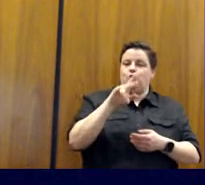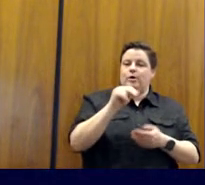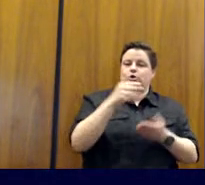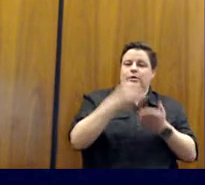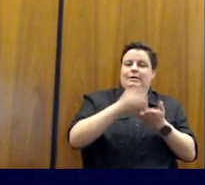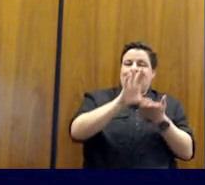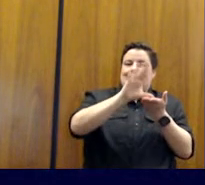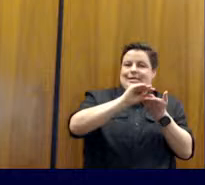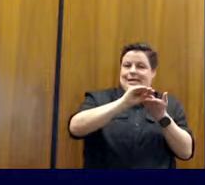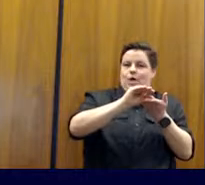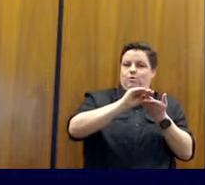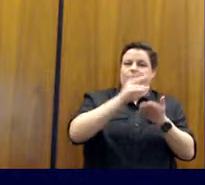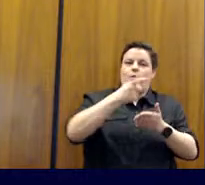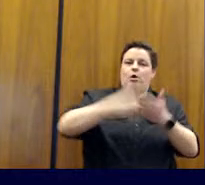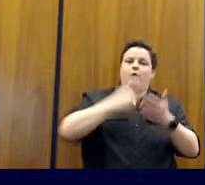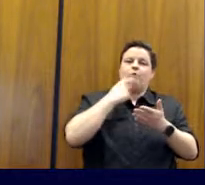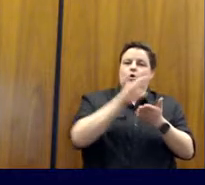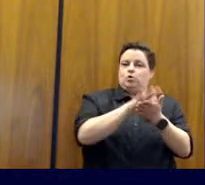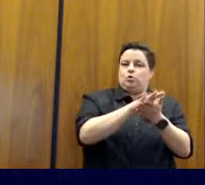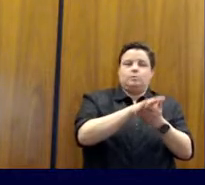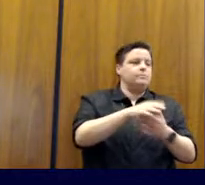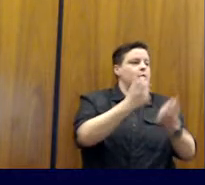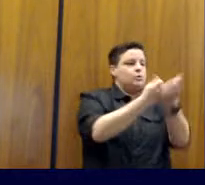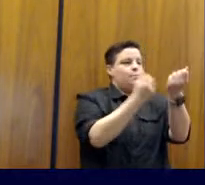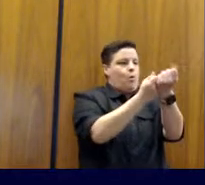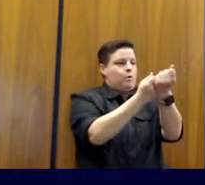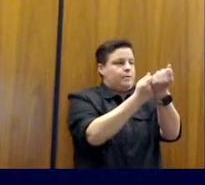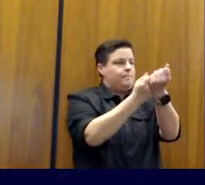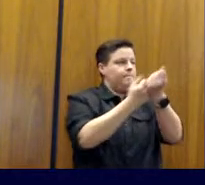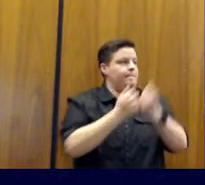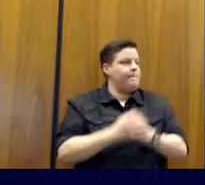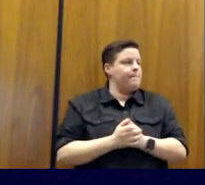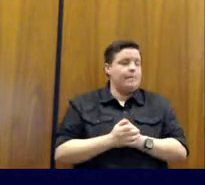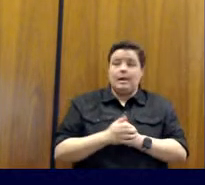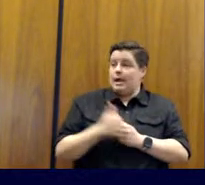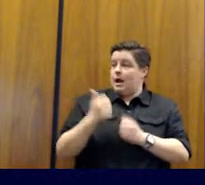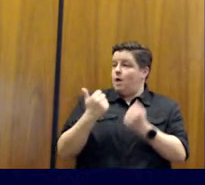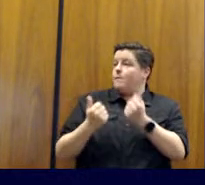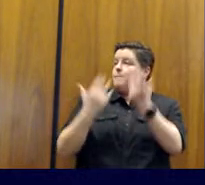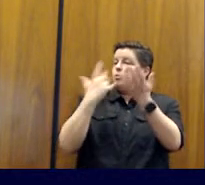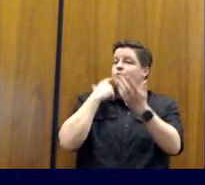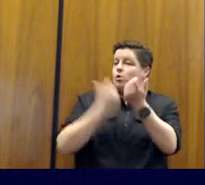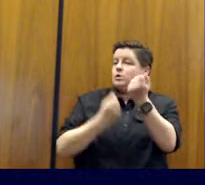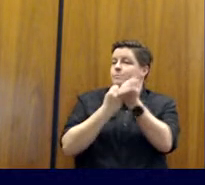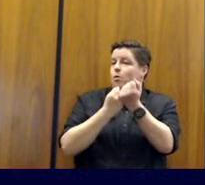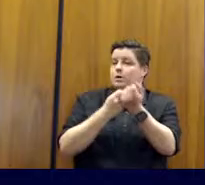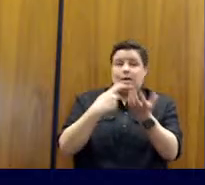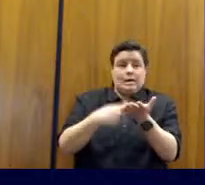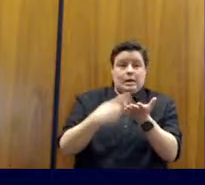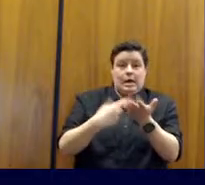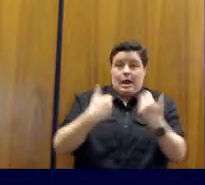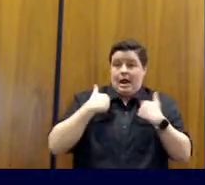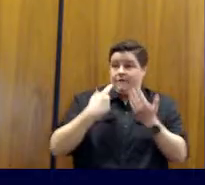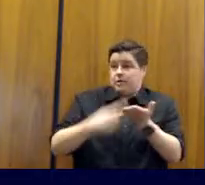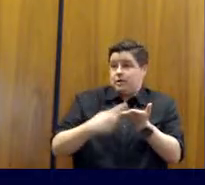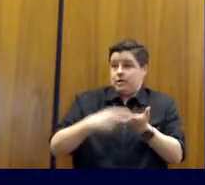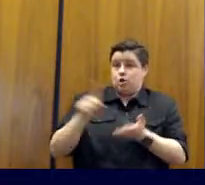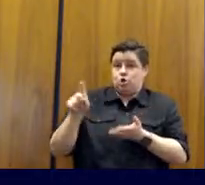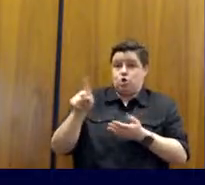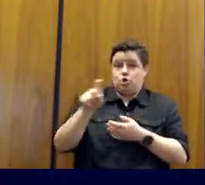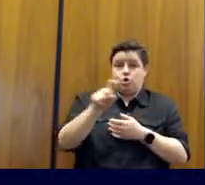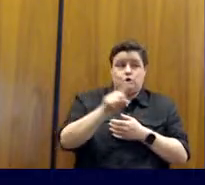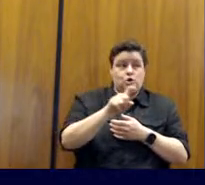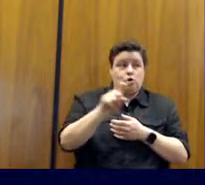Support. I have a motion and support. Under discussion, do we have any discussion?